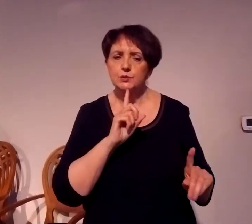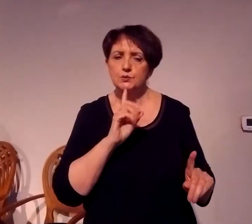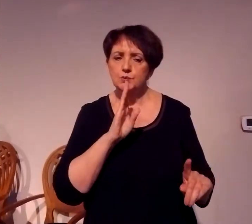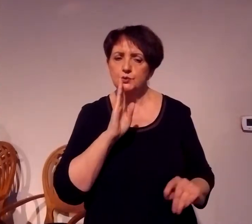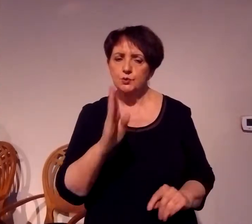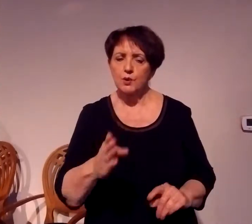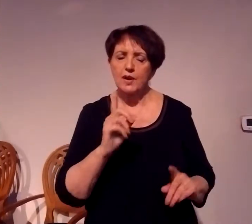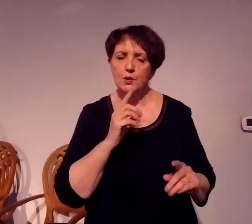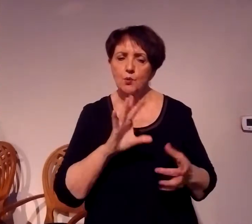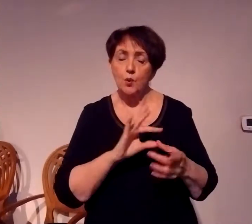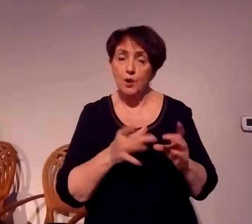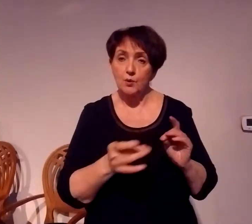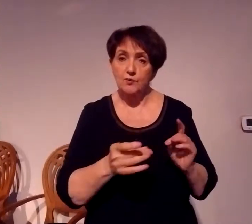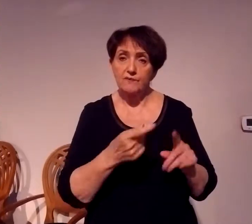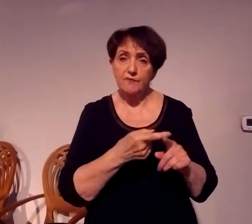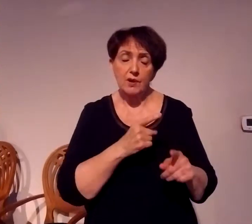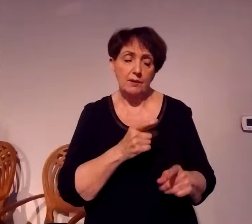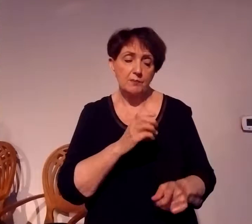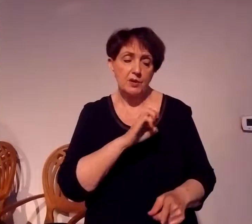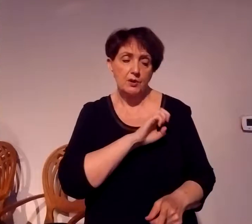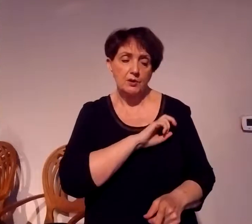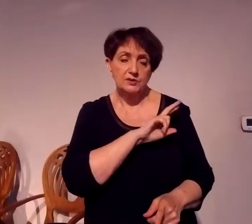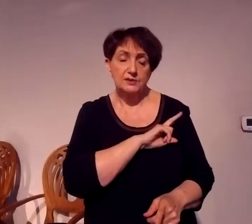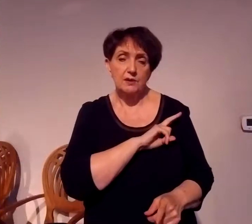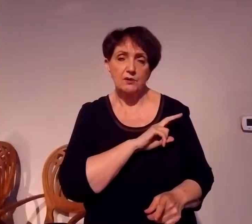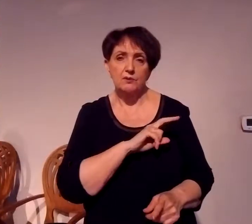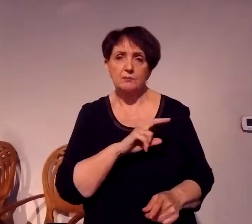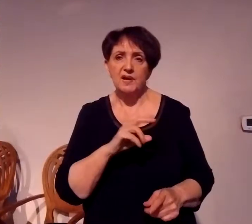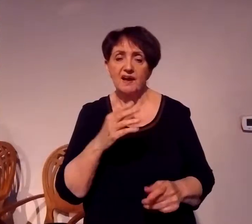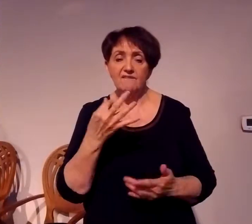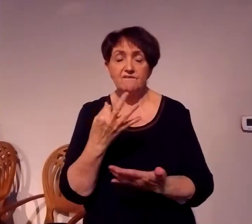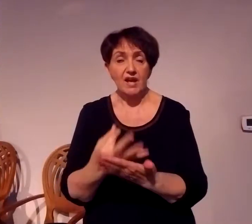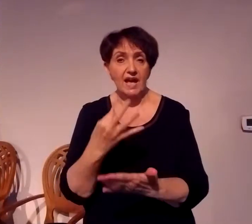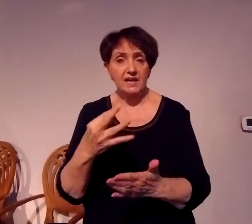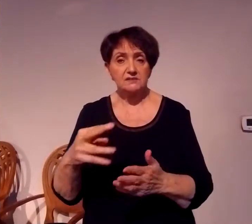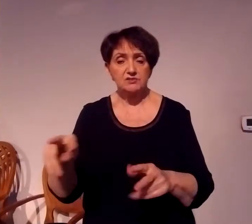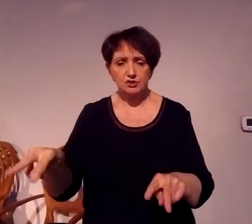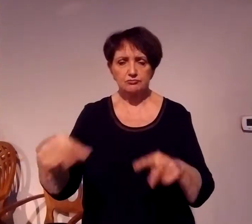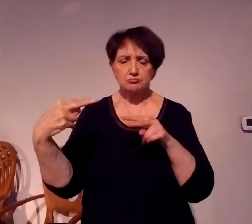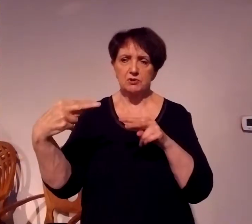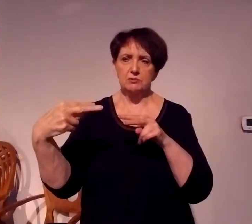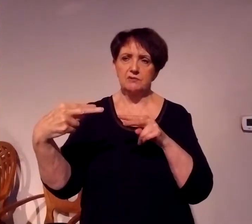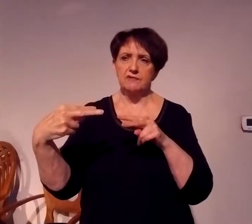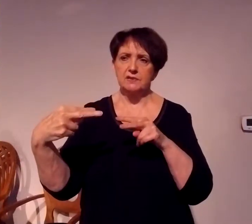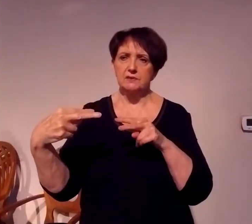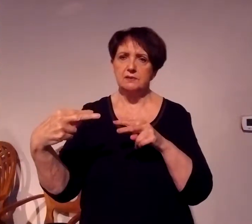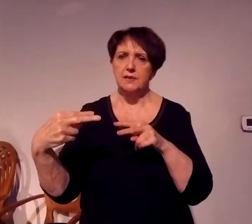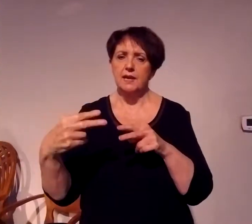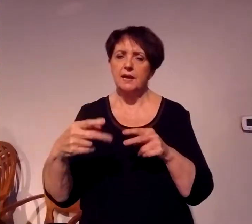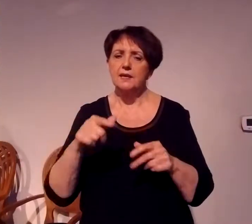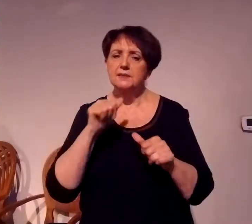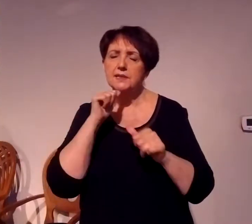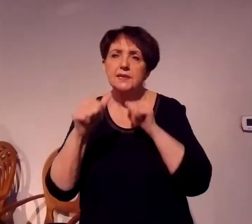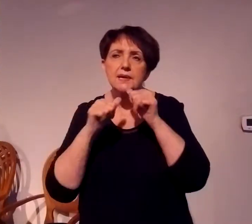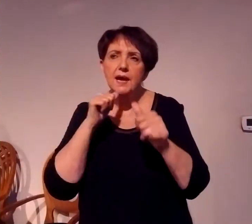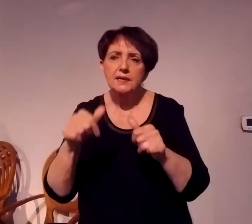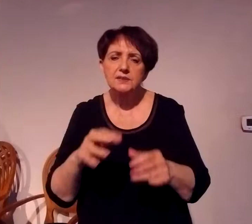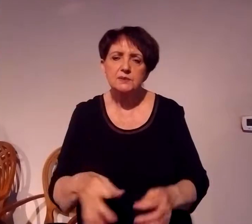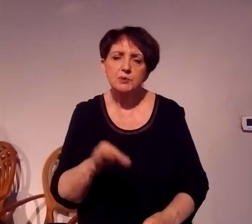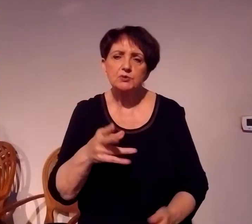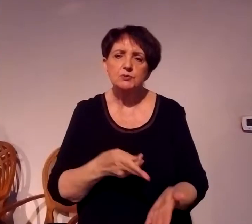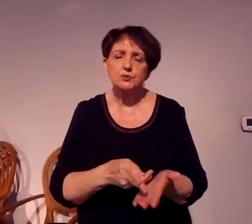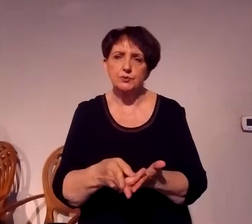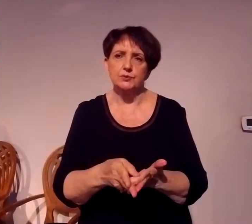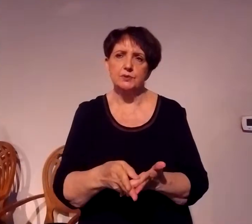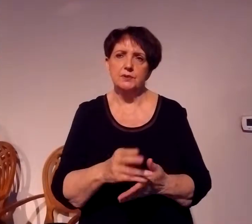Ernest Holmes, "The science of mind, stare a fact in the face and deny its spiritual truth."